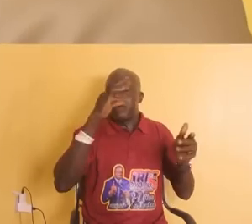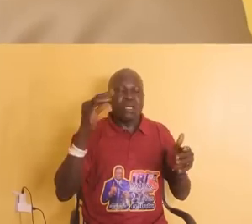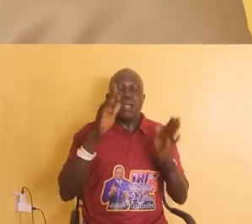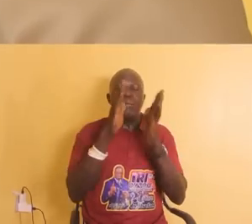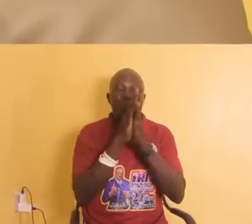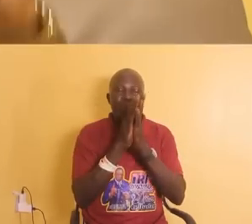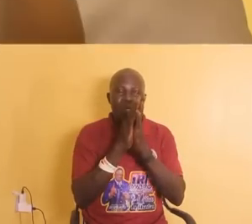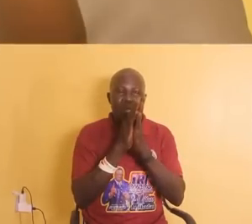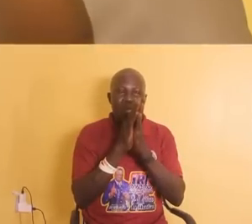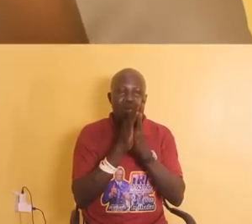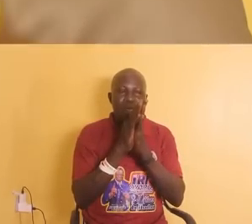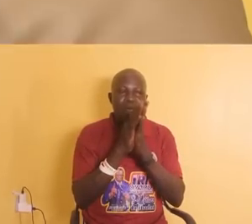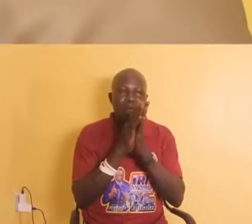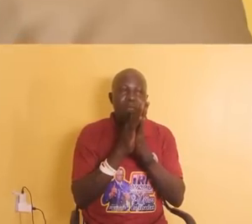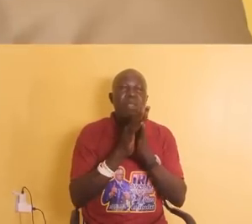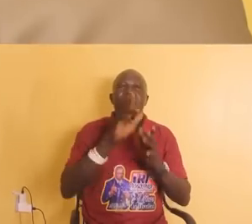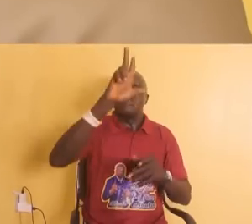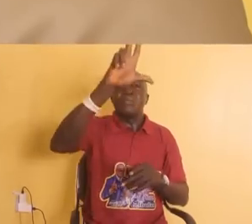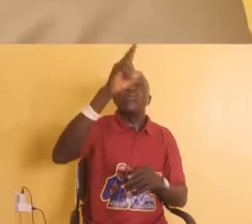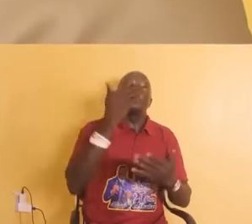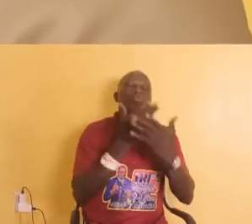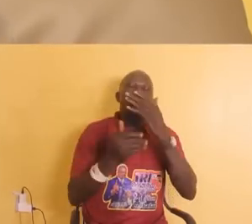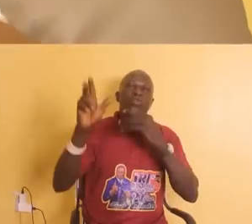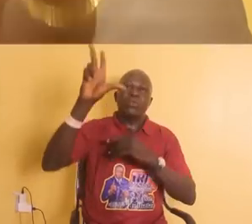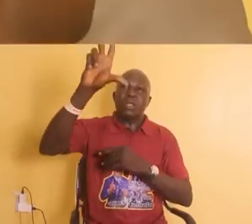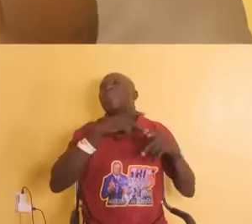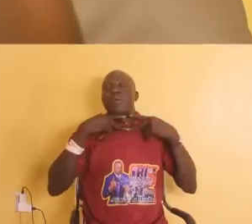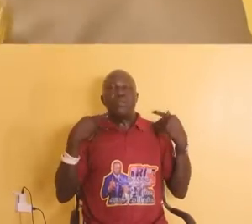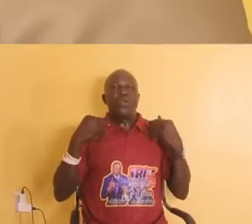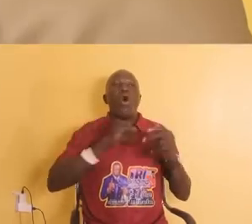fasting and prayer. These 50